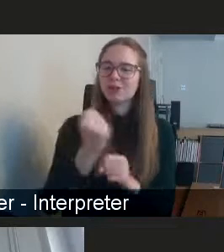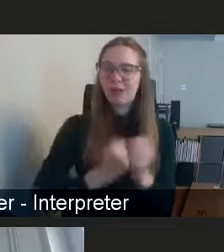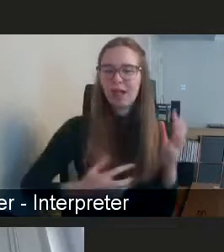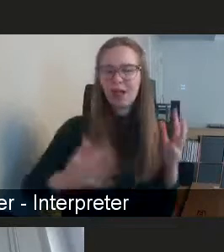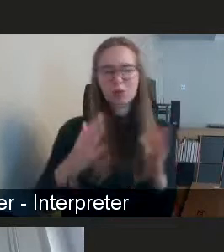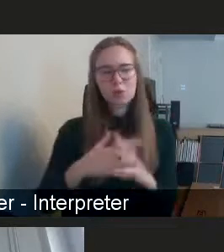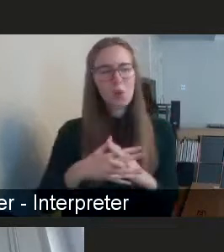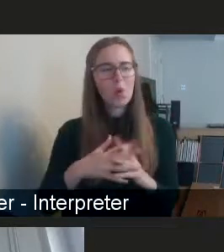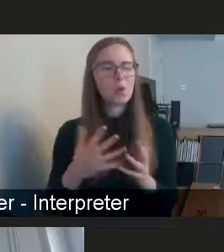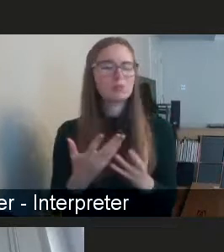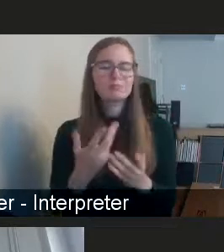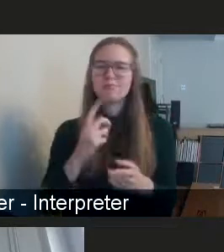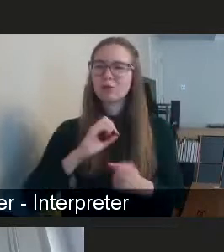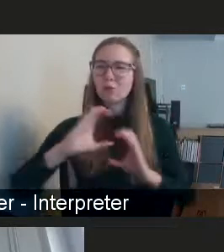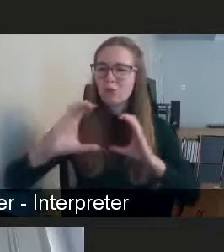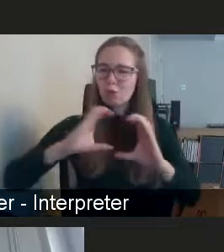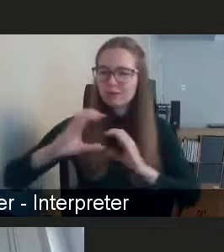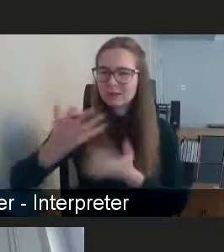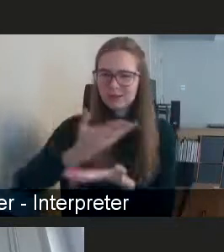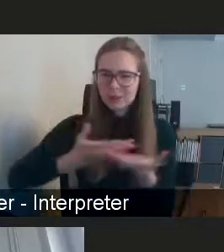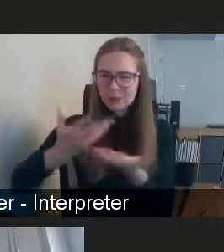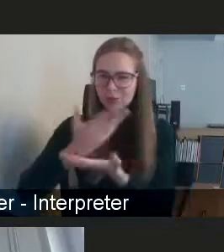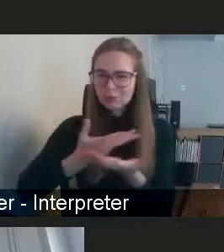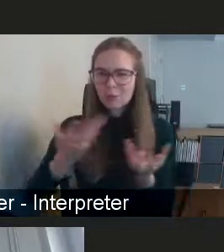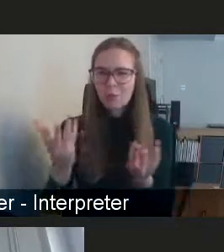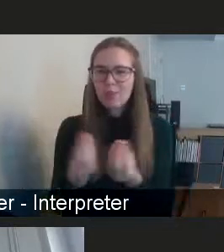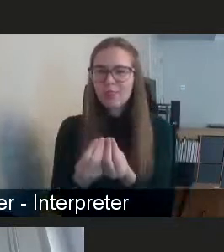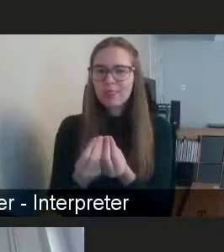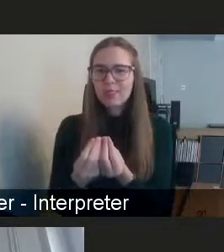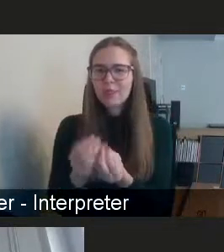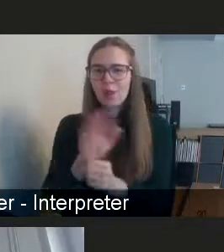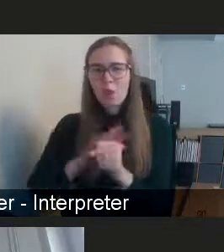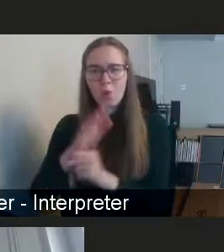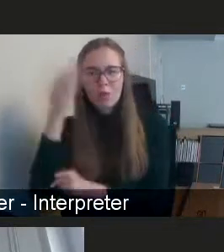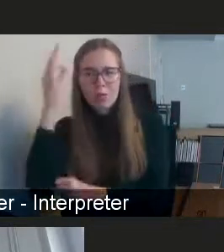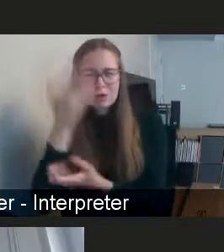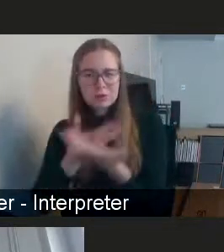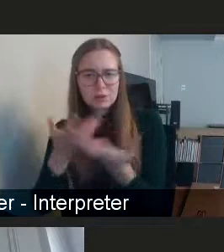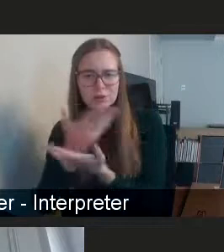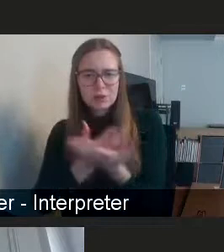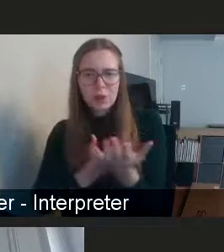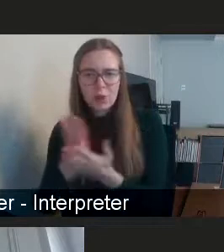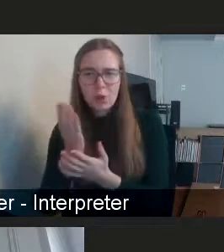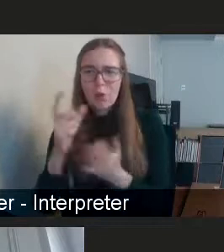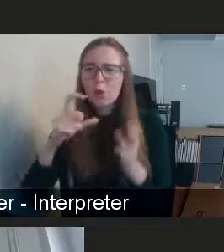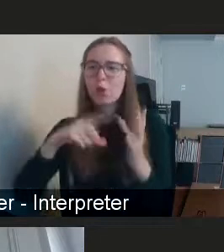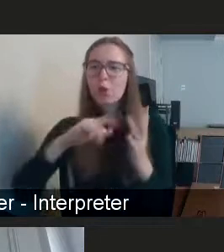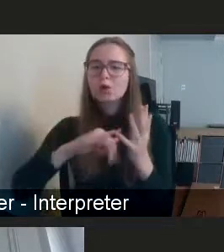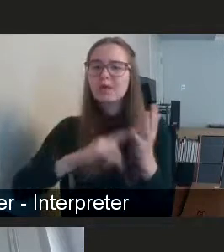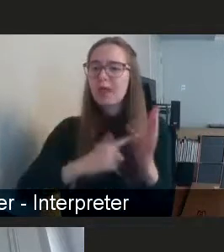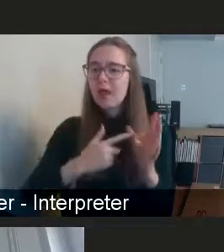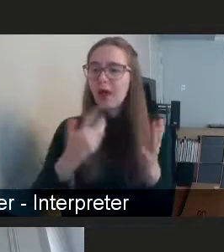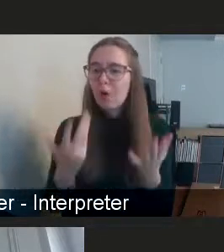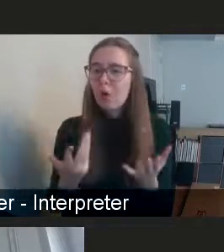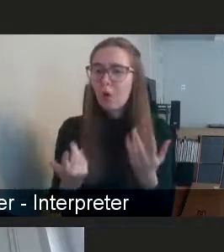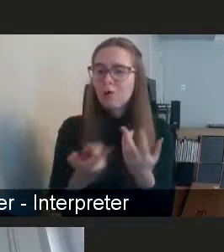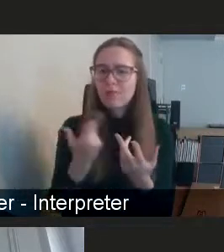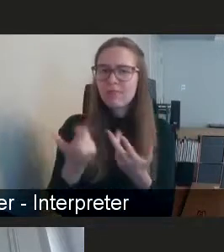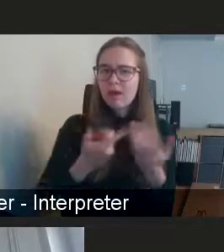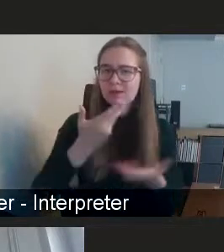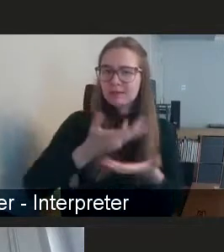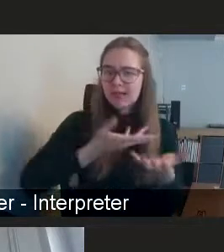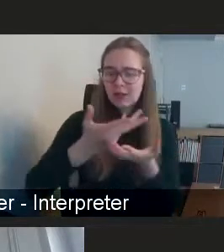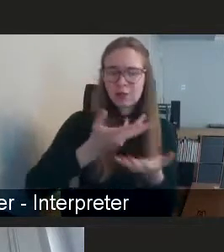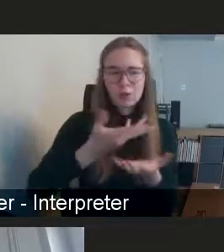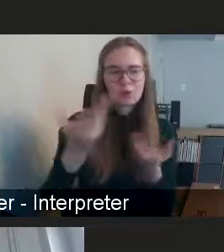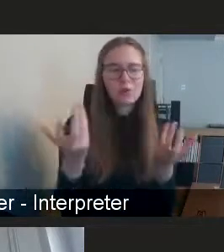of communication and discussion are there between local authorities? Is this mainly done through COSLA, or is there a dialogue around how